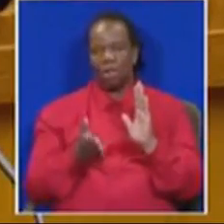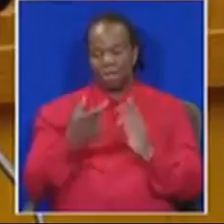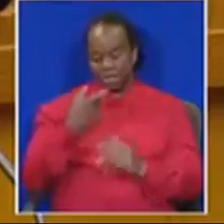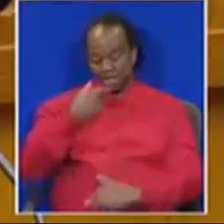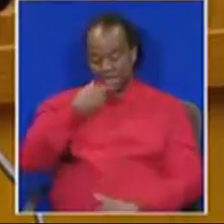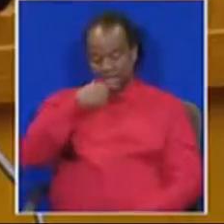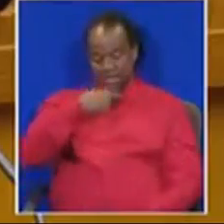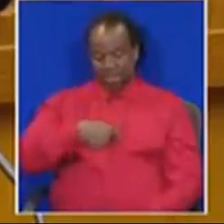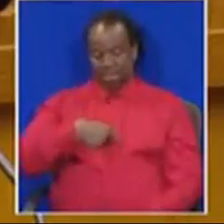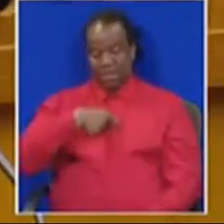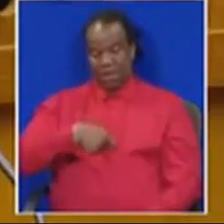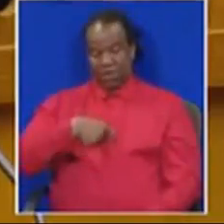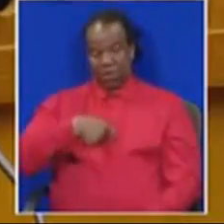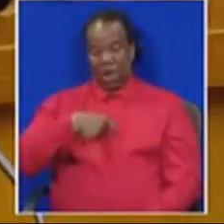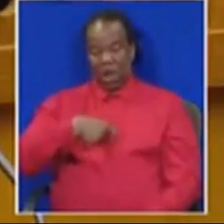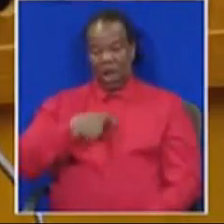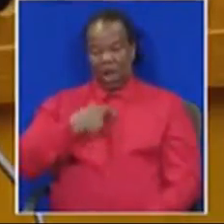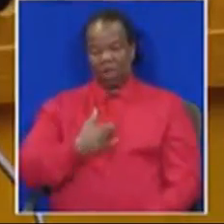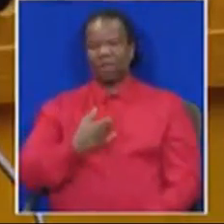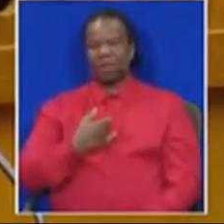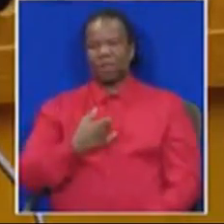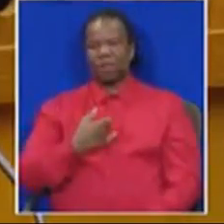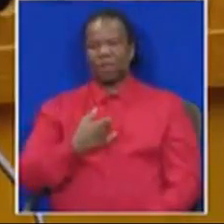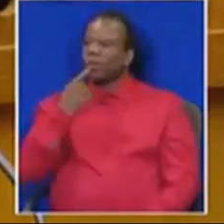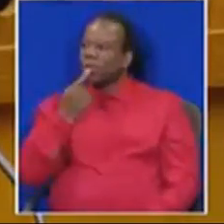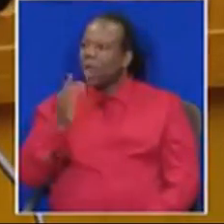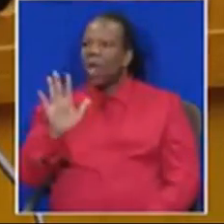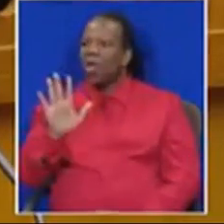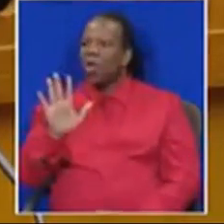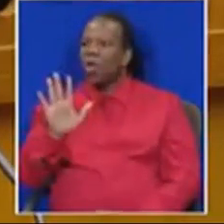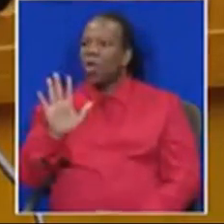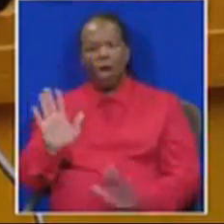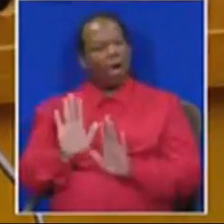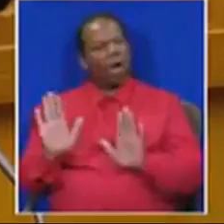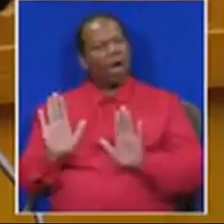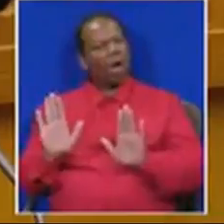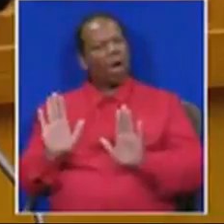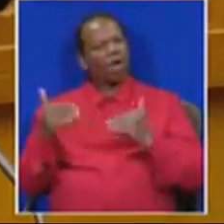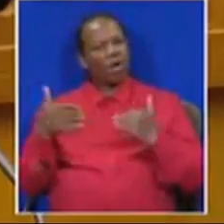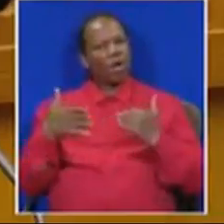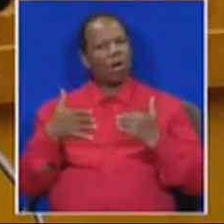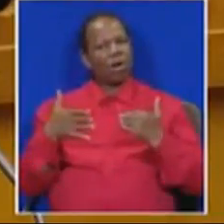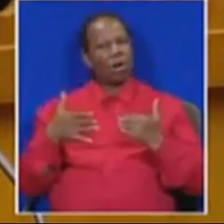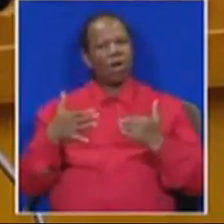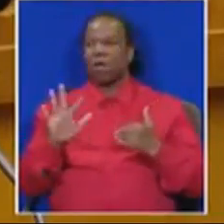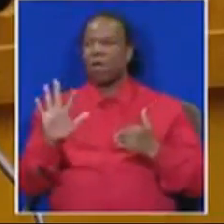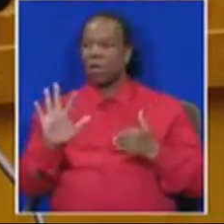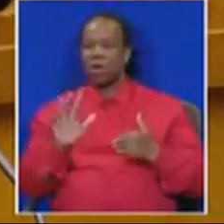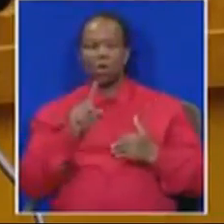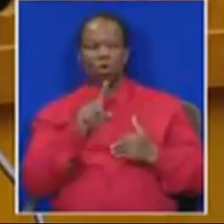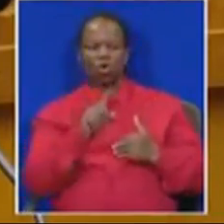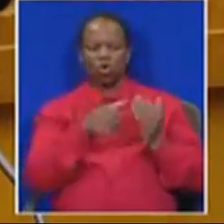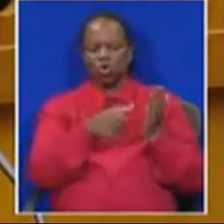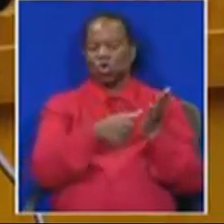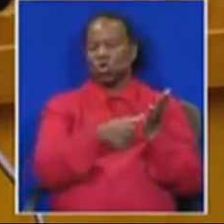want to personally allay the fears to all our people of any disruption to the